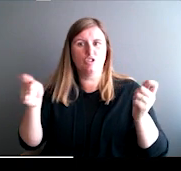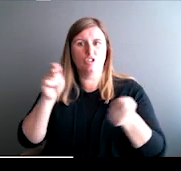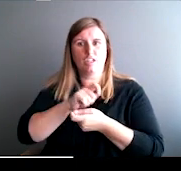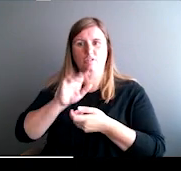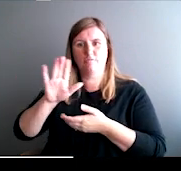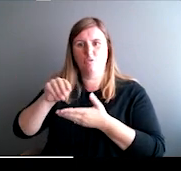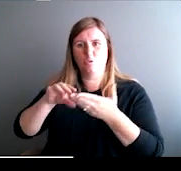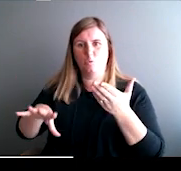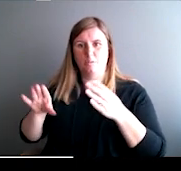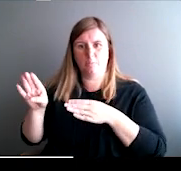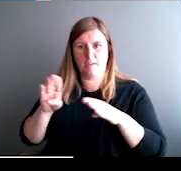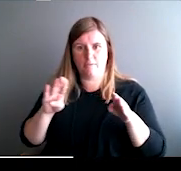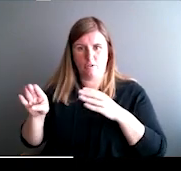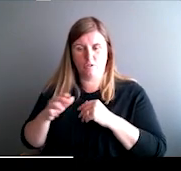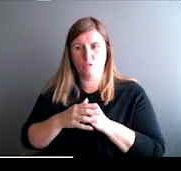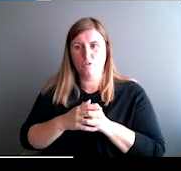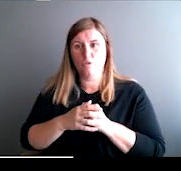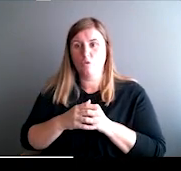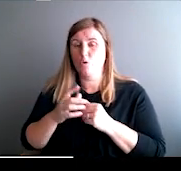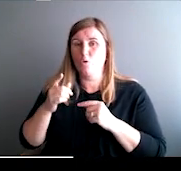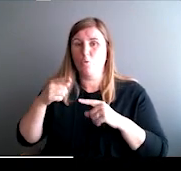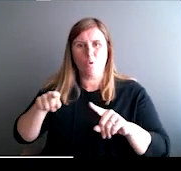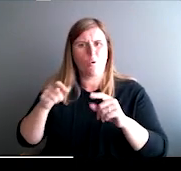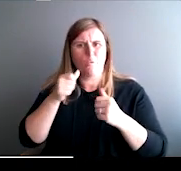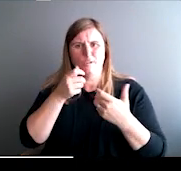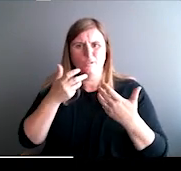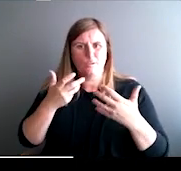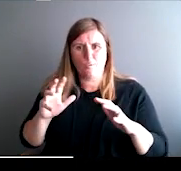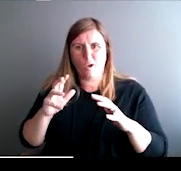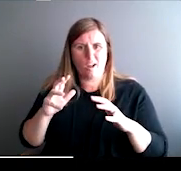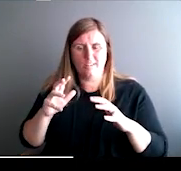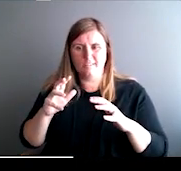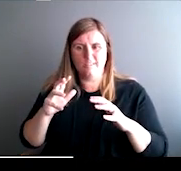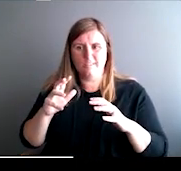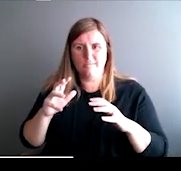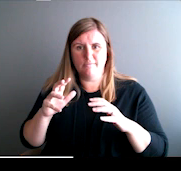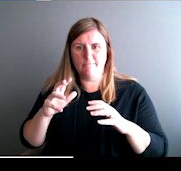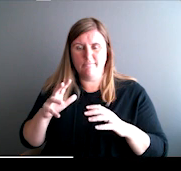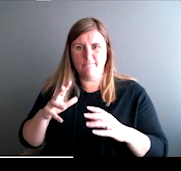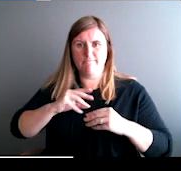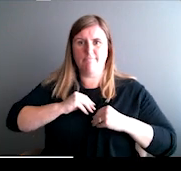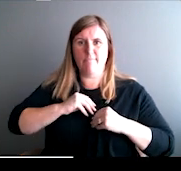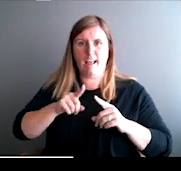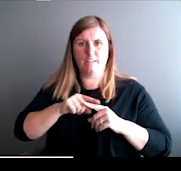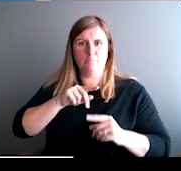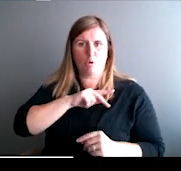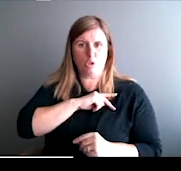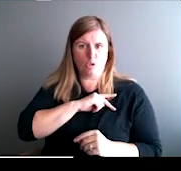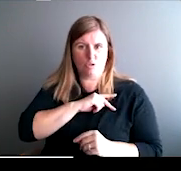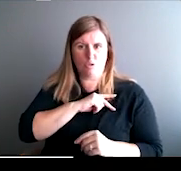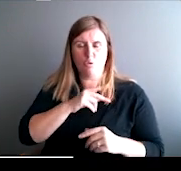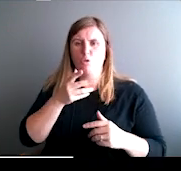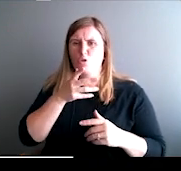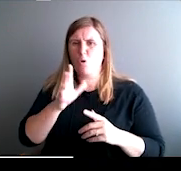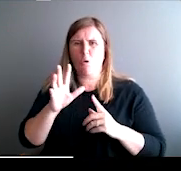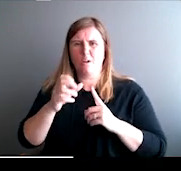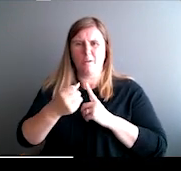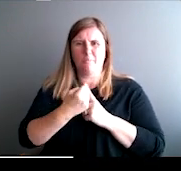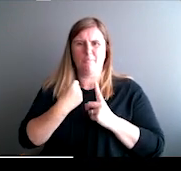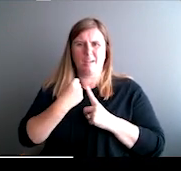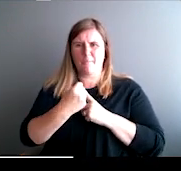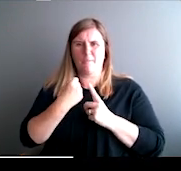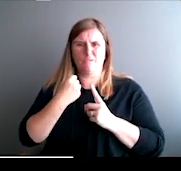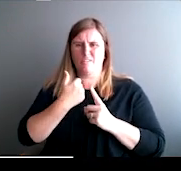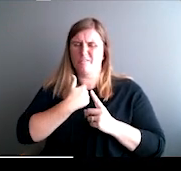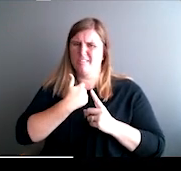student's behaviors. So while we don't want to take problem behavior personal, we also don't want to beat ourselves up about it